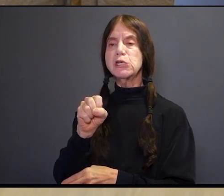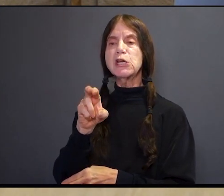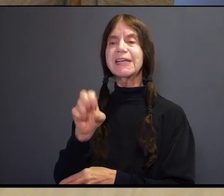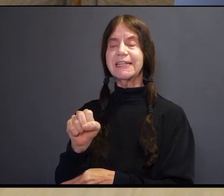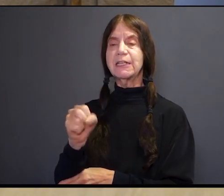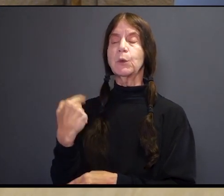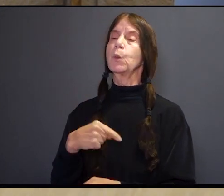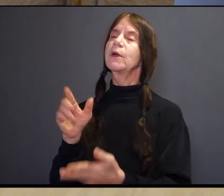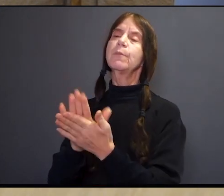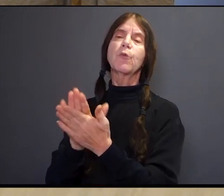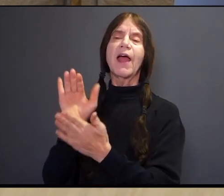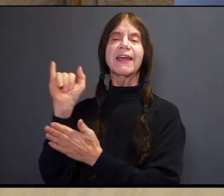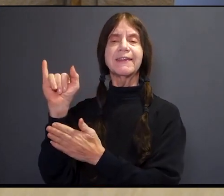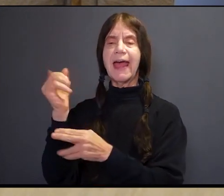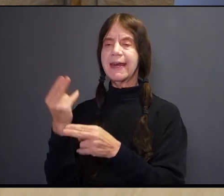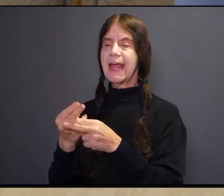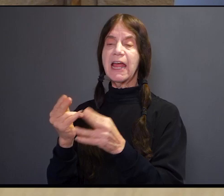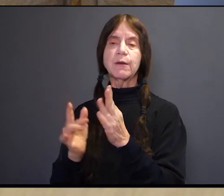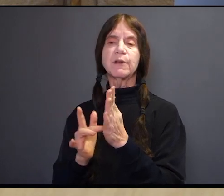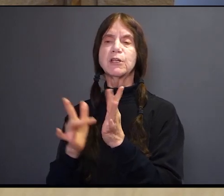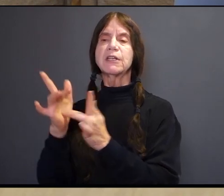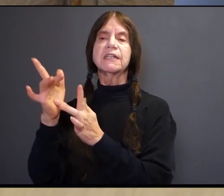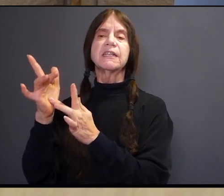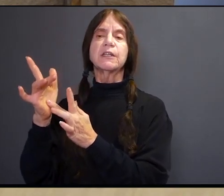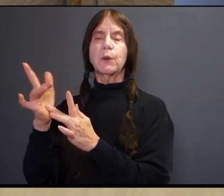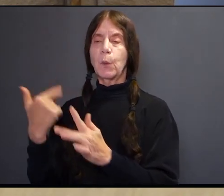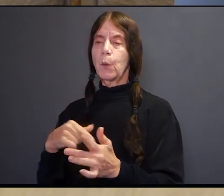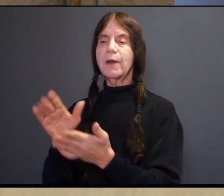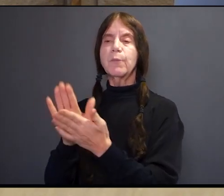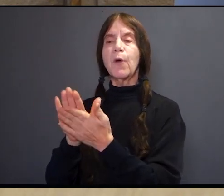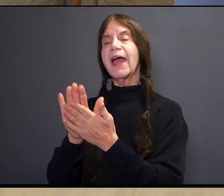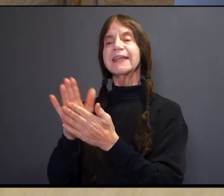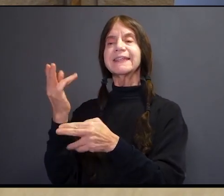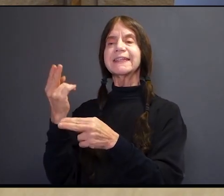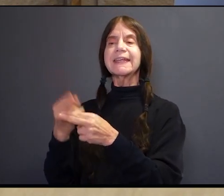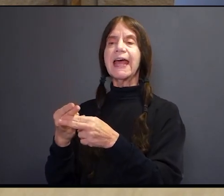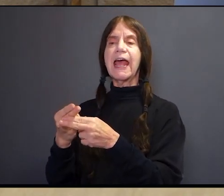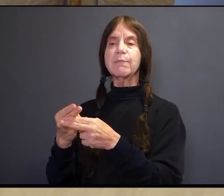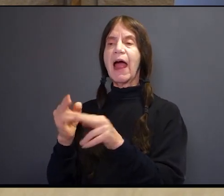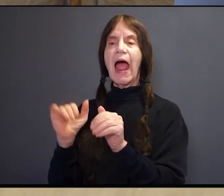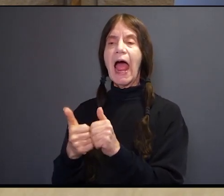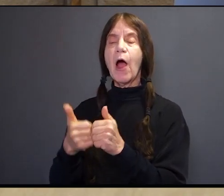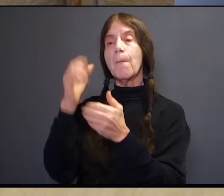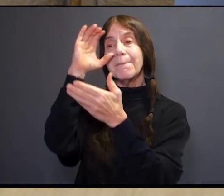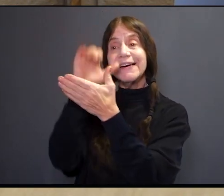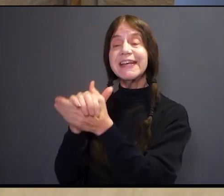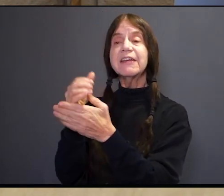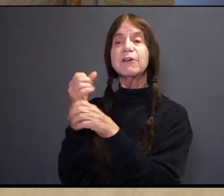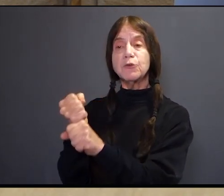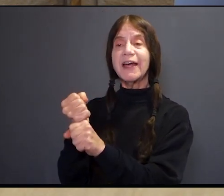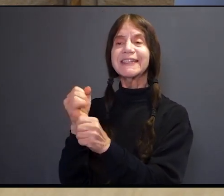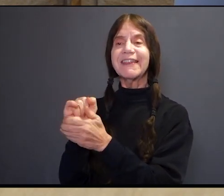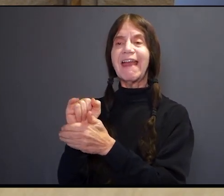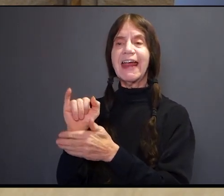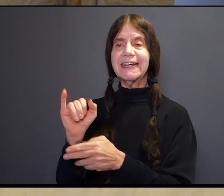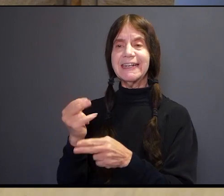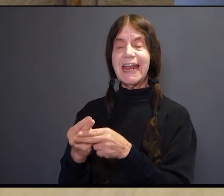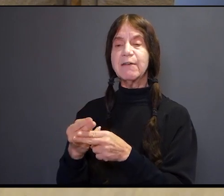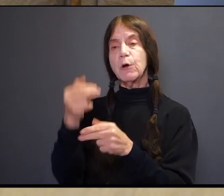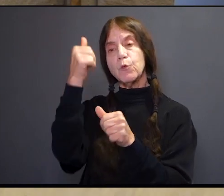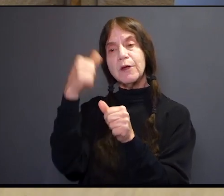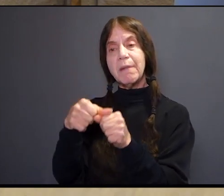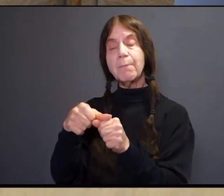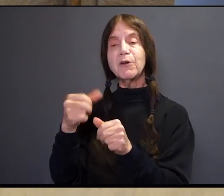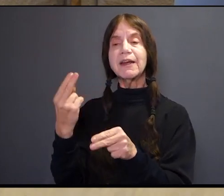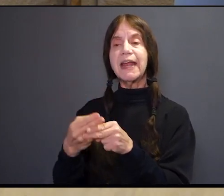us praise that name. Let us praise the name by believing in the name. Let us remember the name